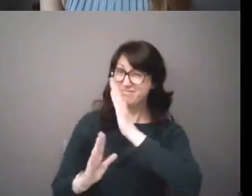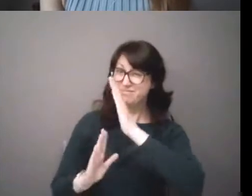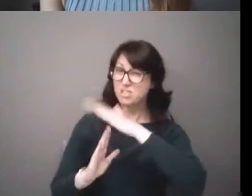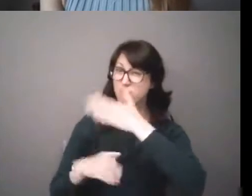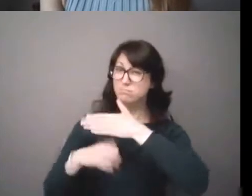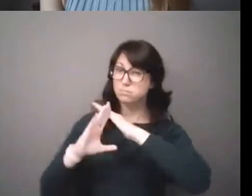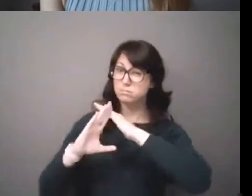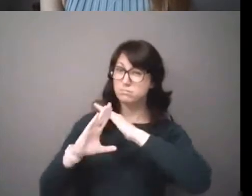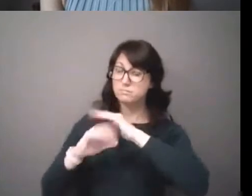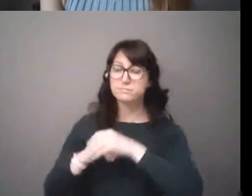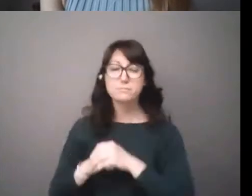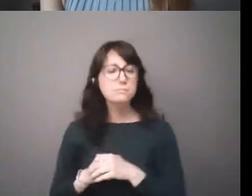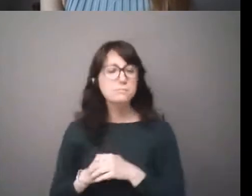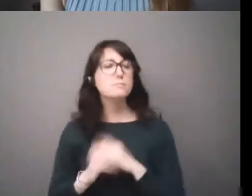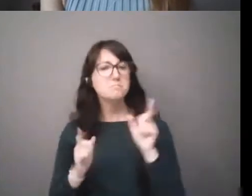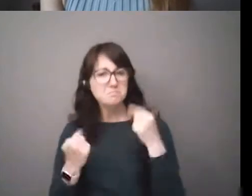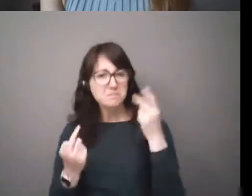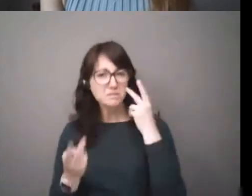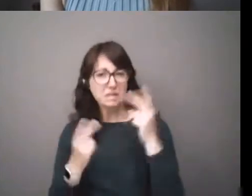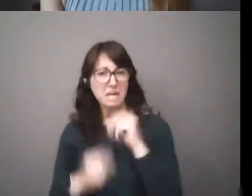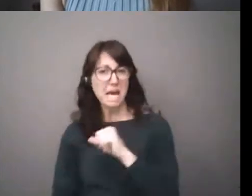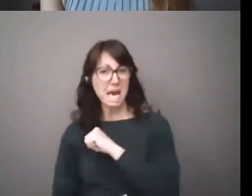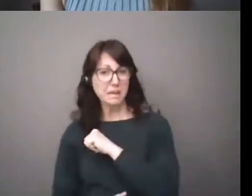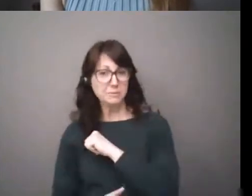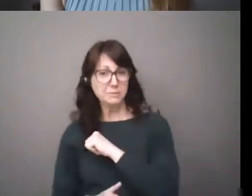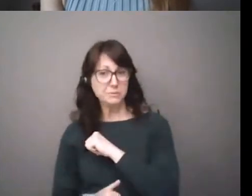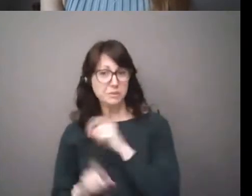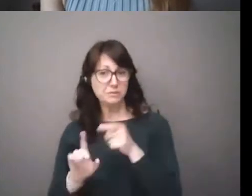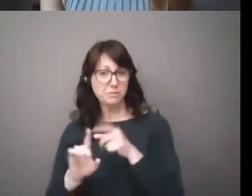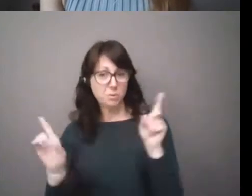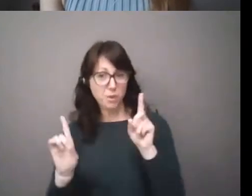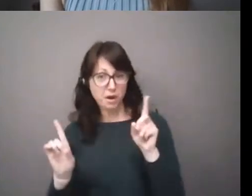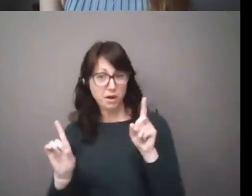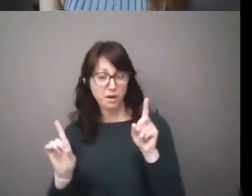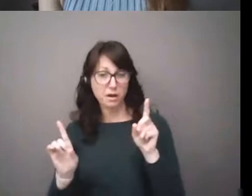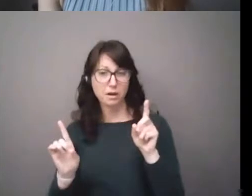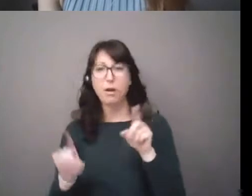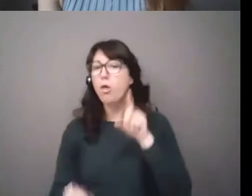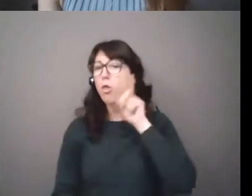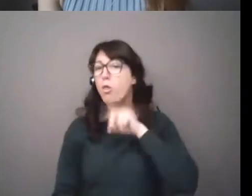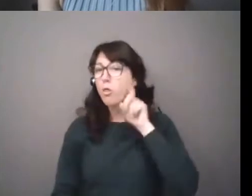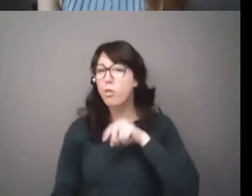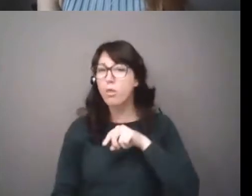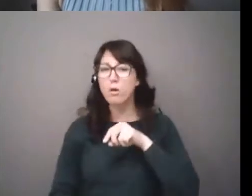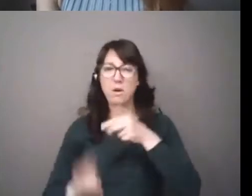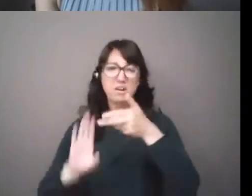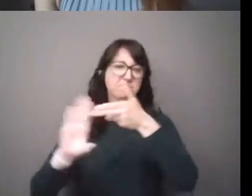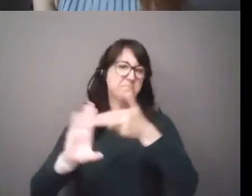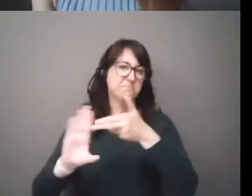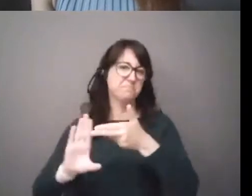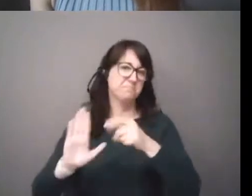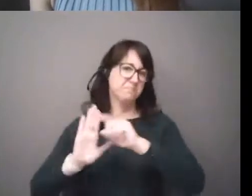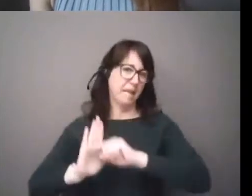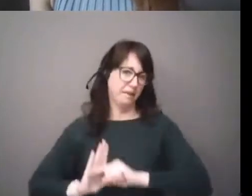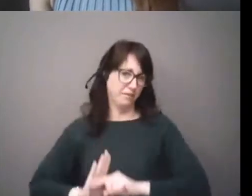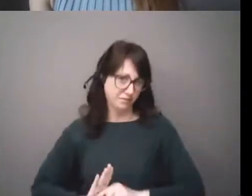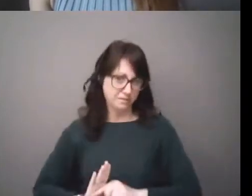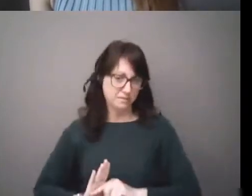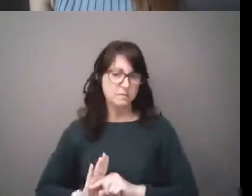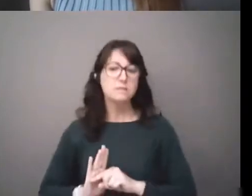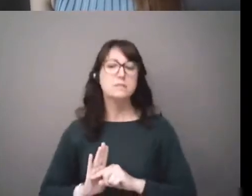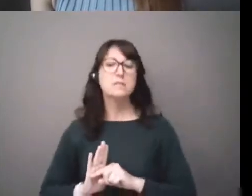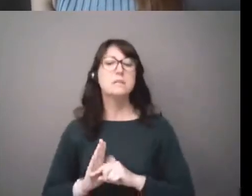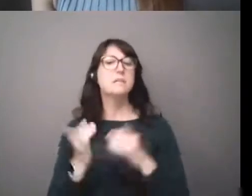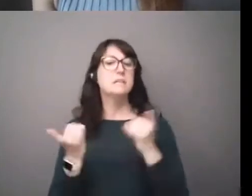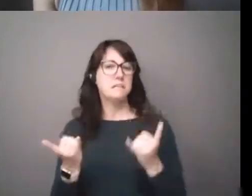what we've seen is, attitudes are caused by myths or misconceptions. And I think that we